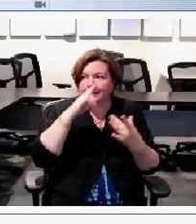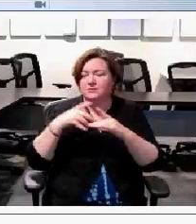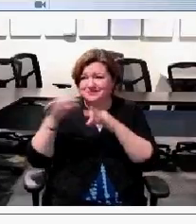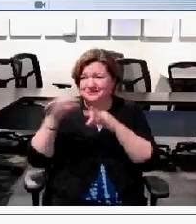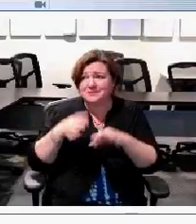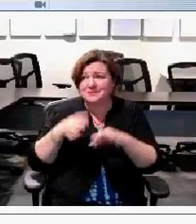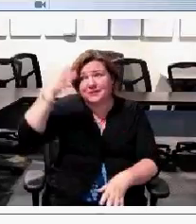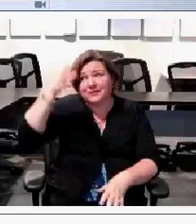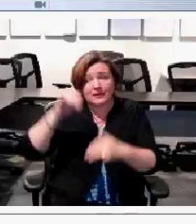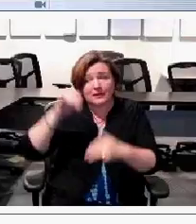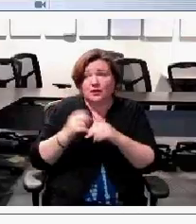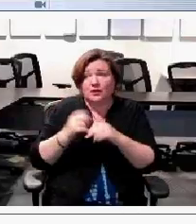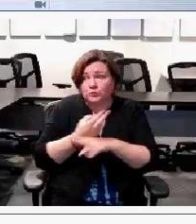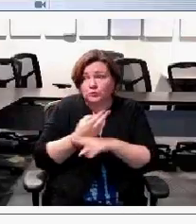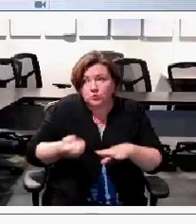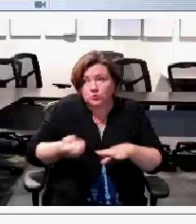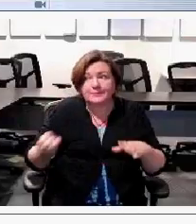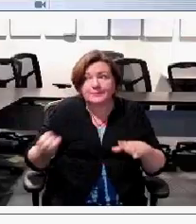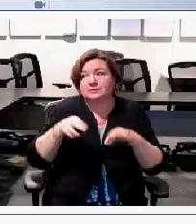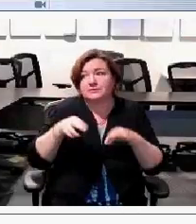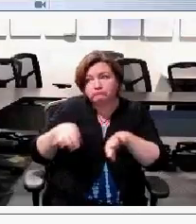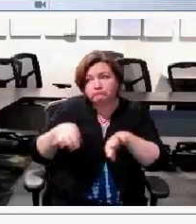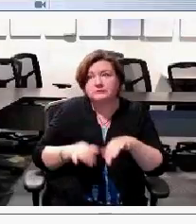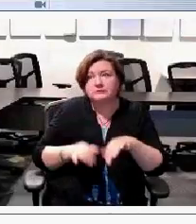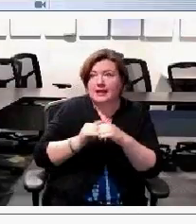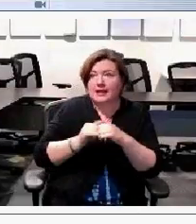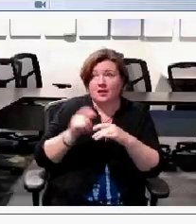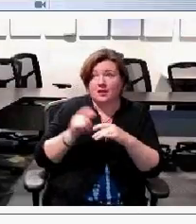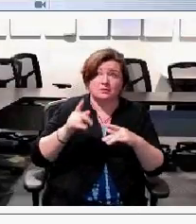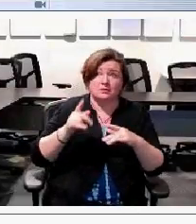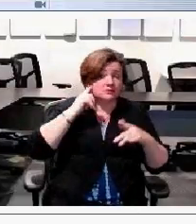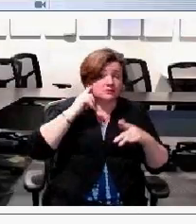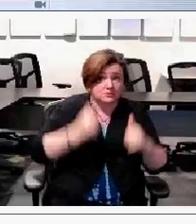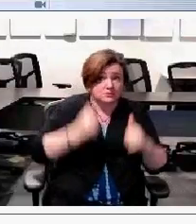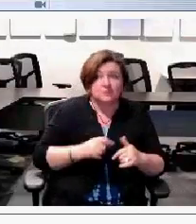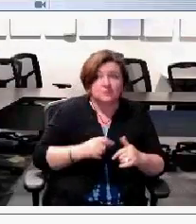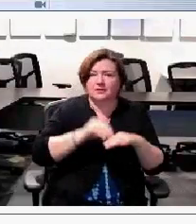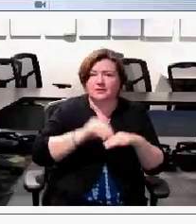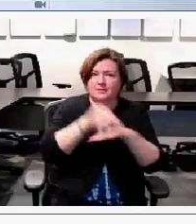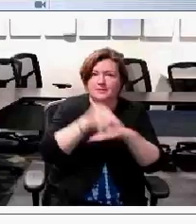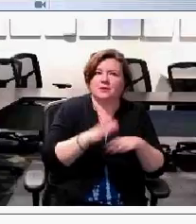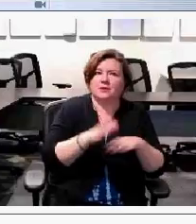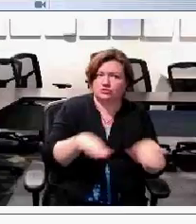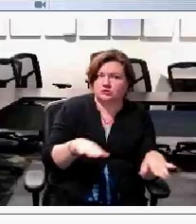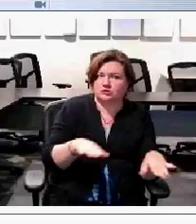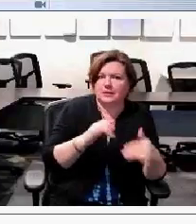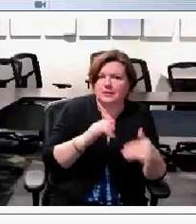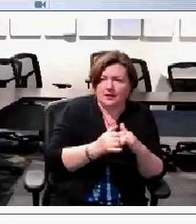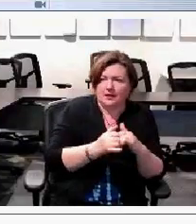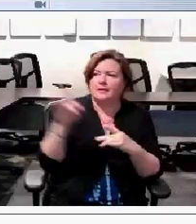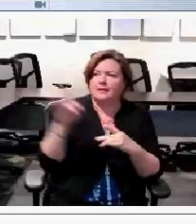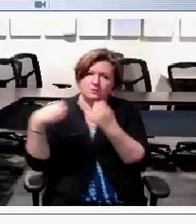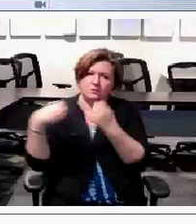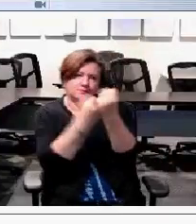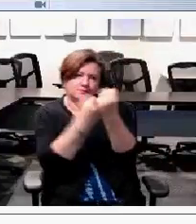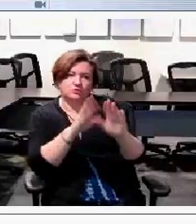comfortable with the equipment and give them some knowledge about the impact of the hearing loss and what they can support their